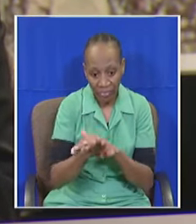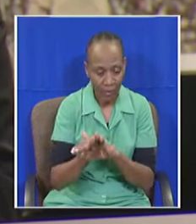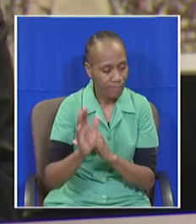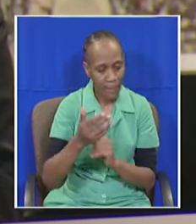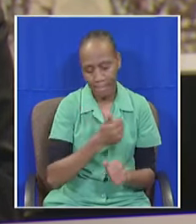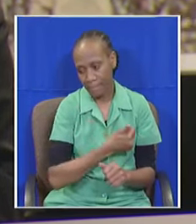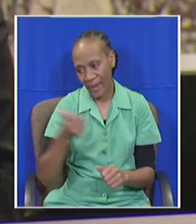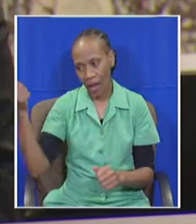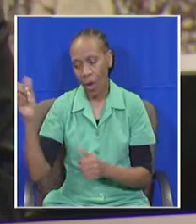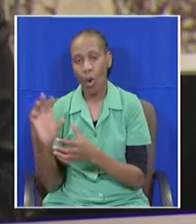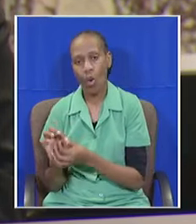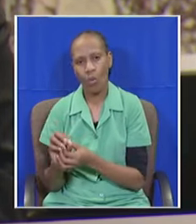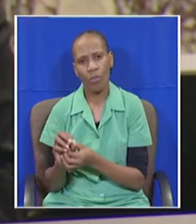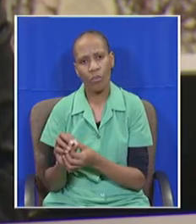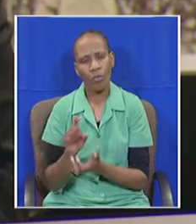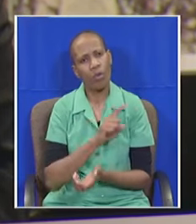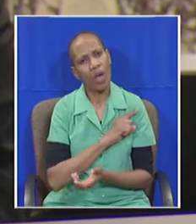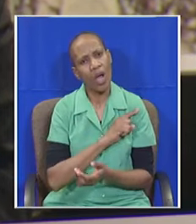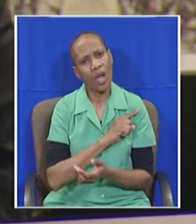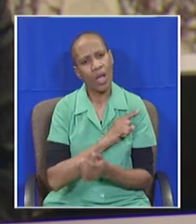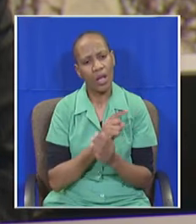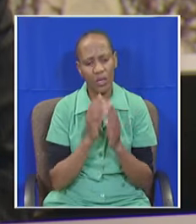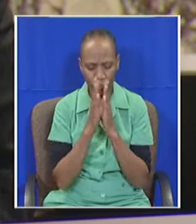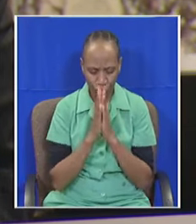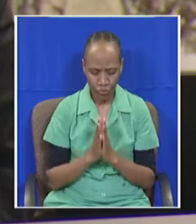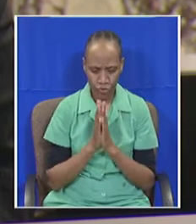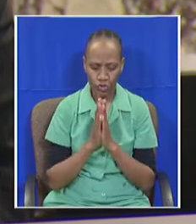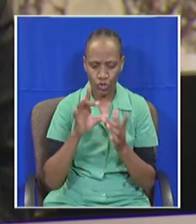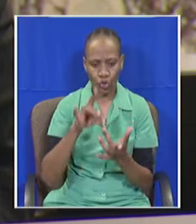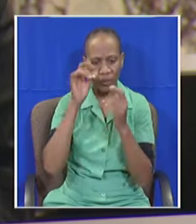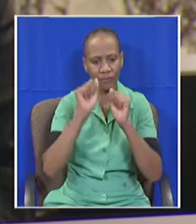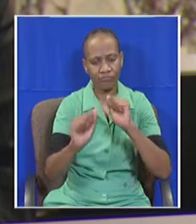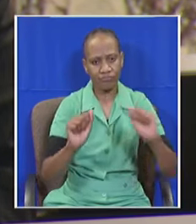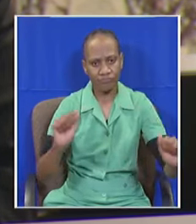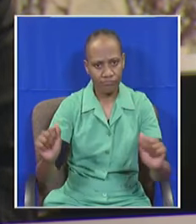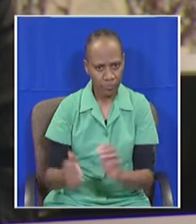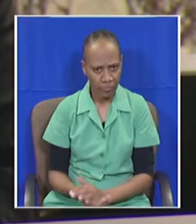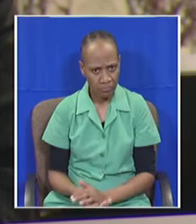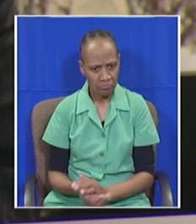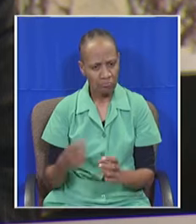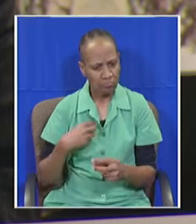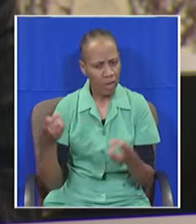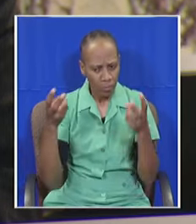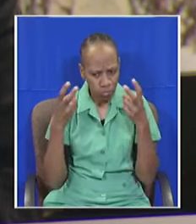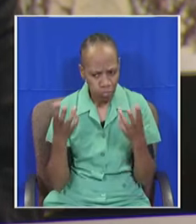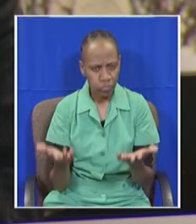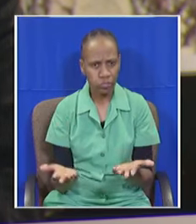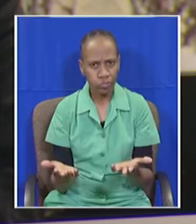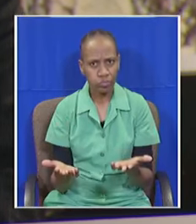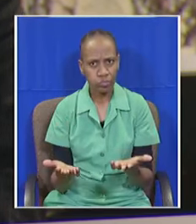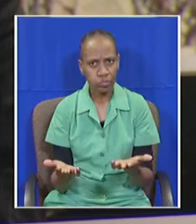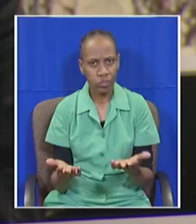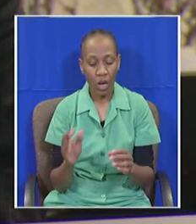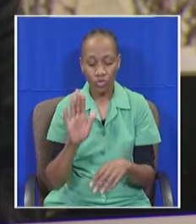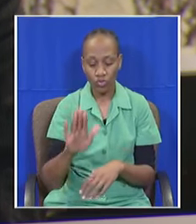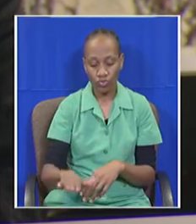schools on the basis of religious intolerance. It has been brought to our attention that a